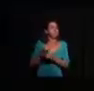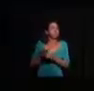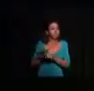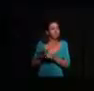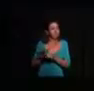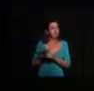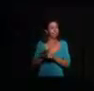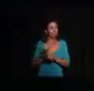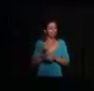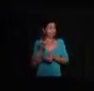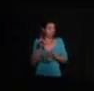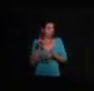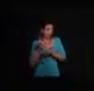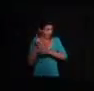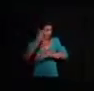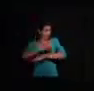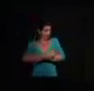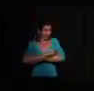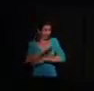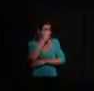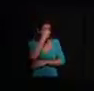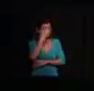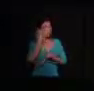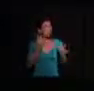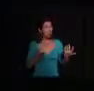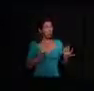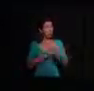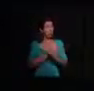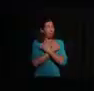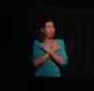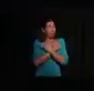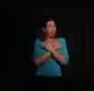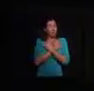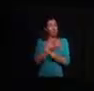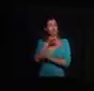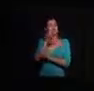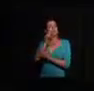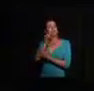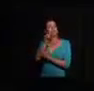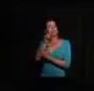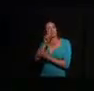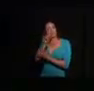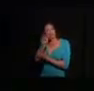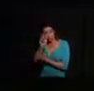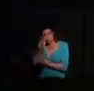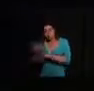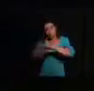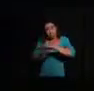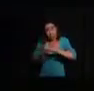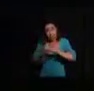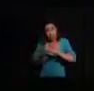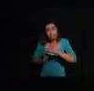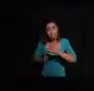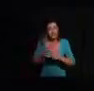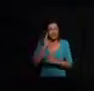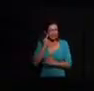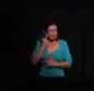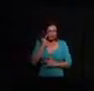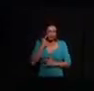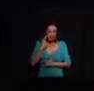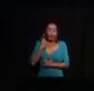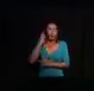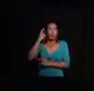he gave up drinking, he also discovered his love for drumming, and he wanted to carve a drum. He just had this impulse. And